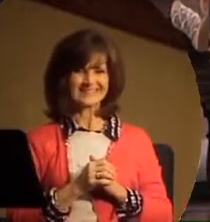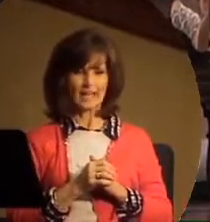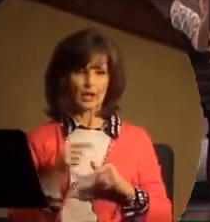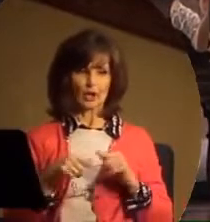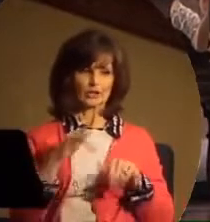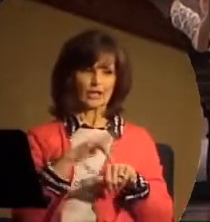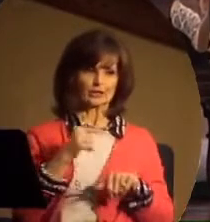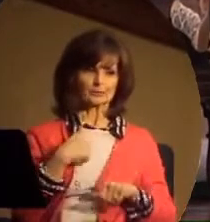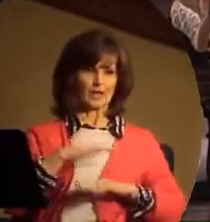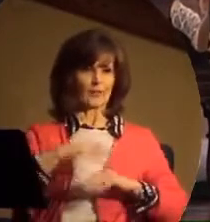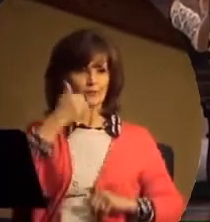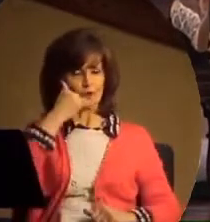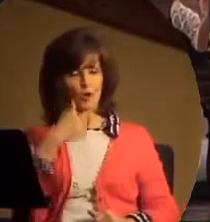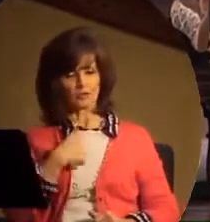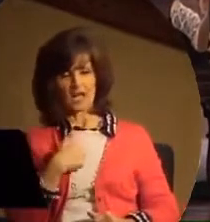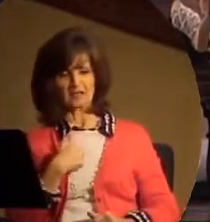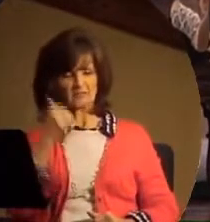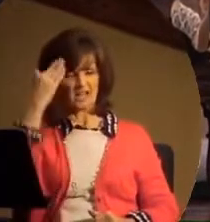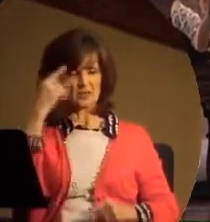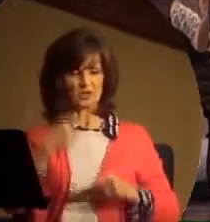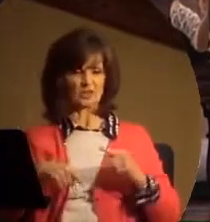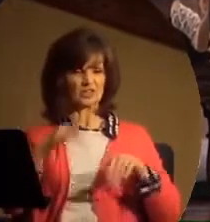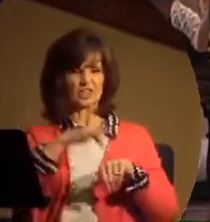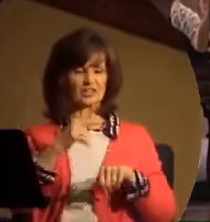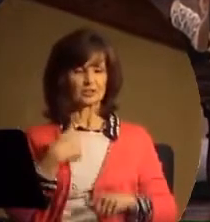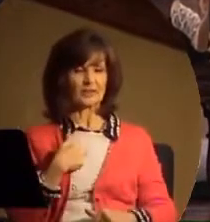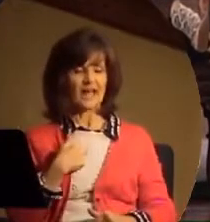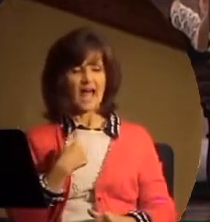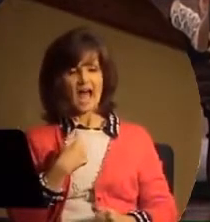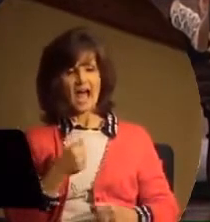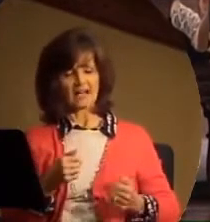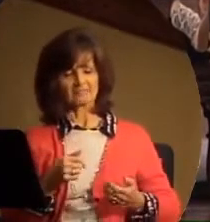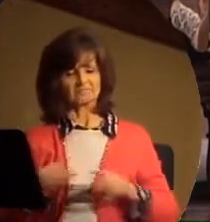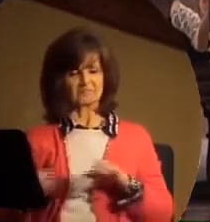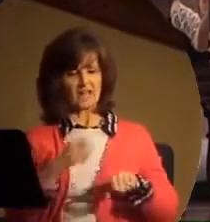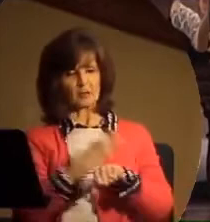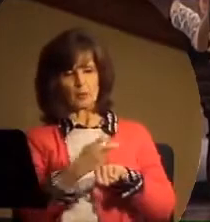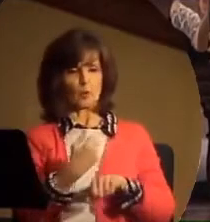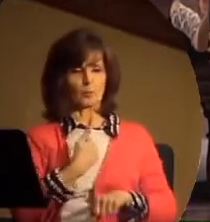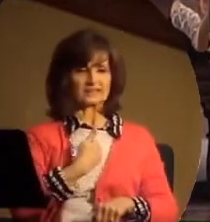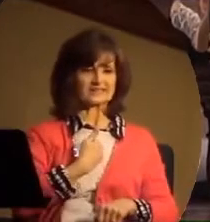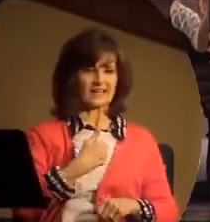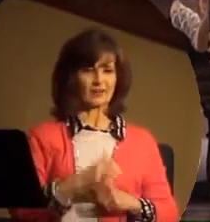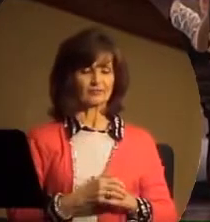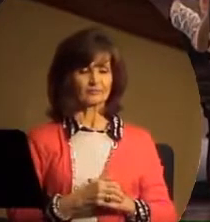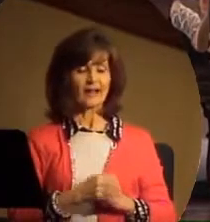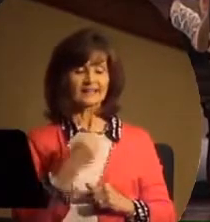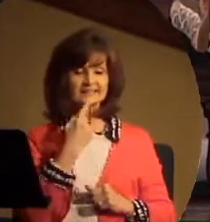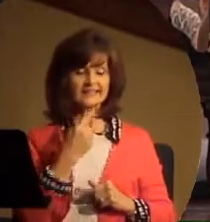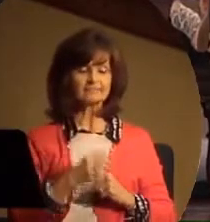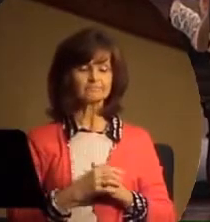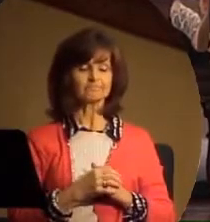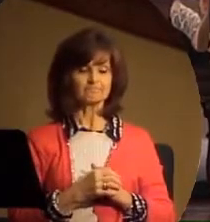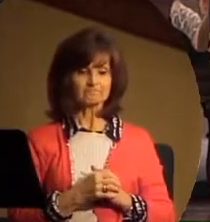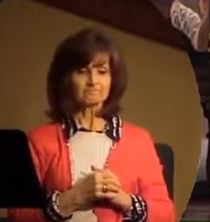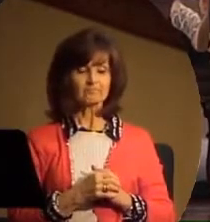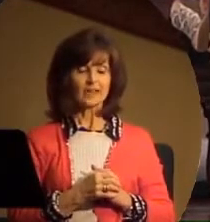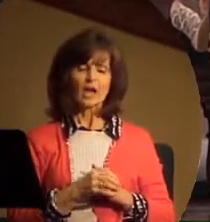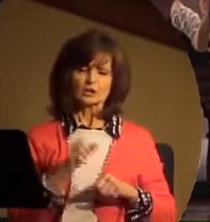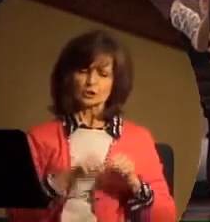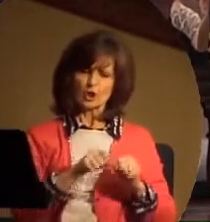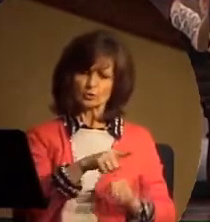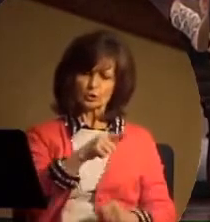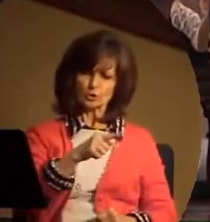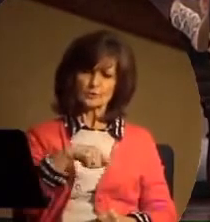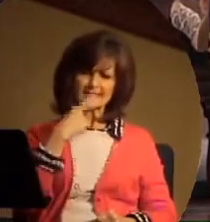And since we were on the phone, I knew he couldn't get to me. So I waxed a little bit bold myself. And here's what I said. "So you're